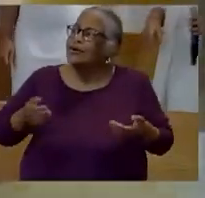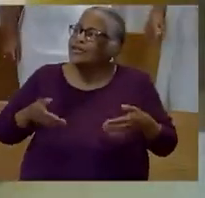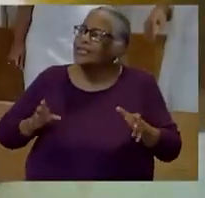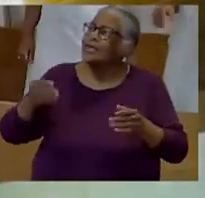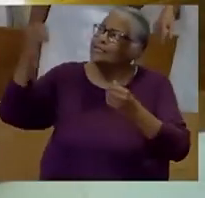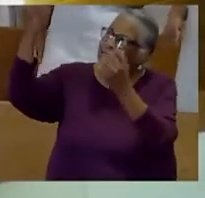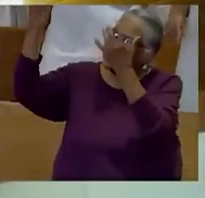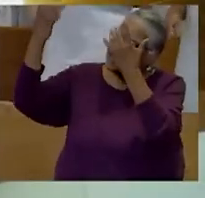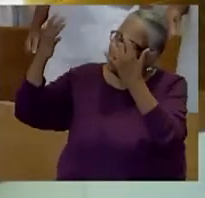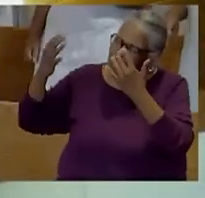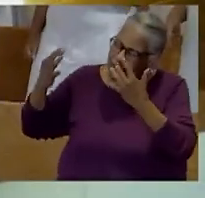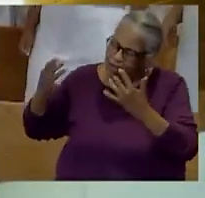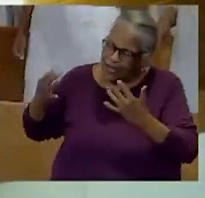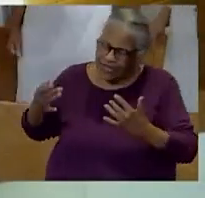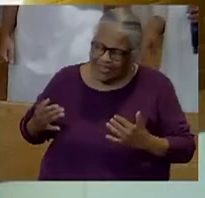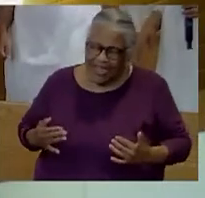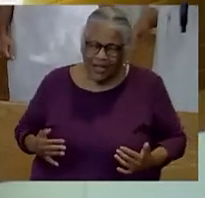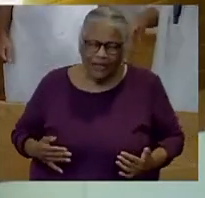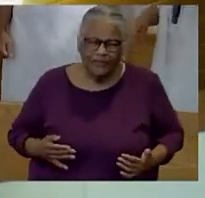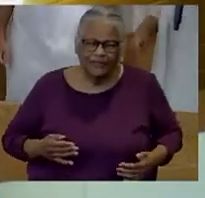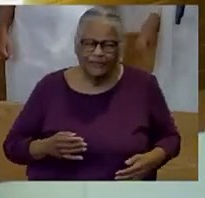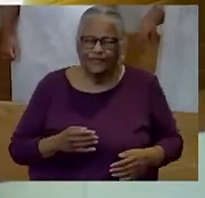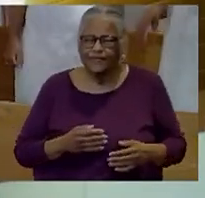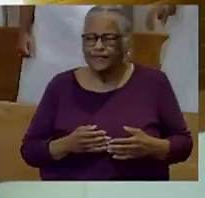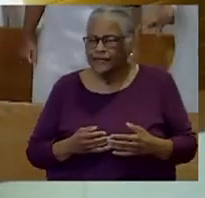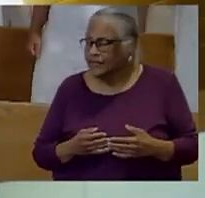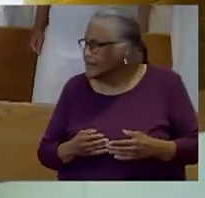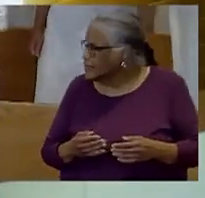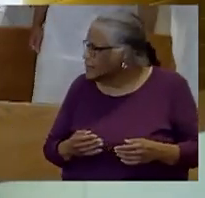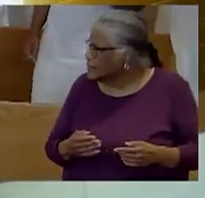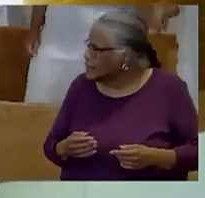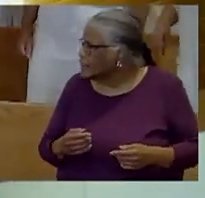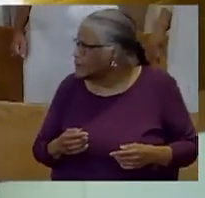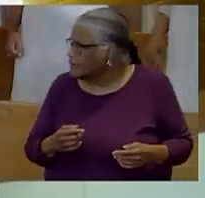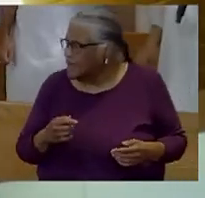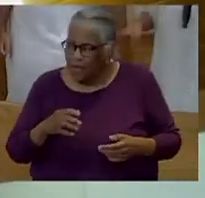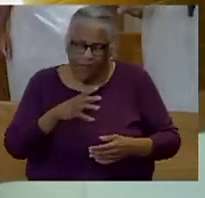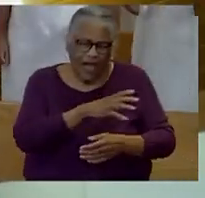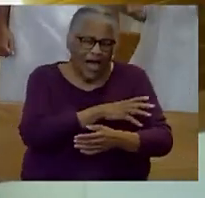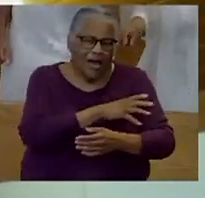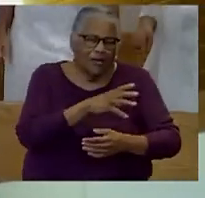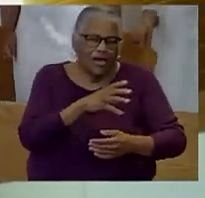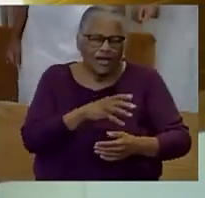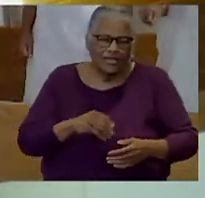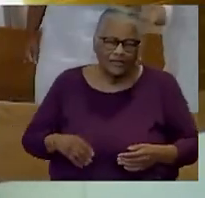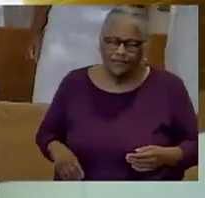Holy Ghost come on down. Oh,